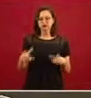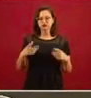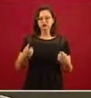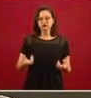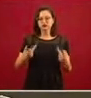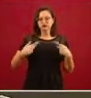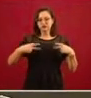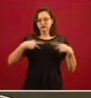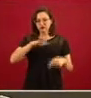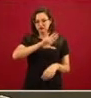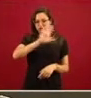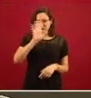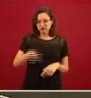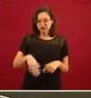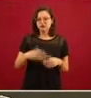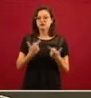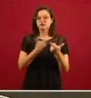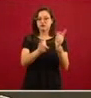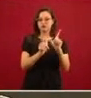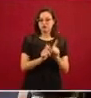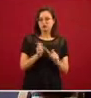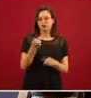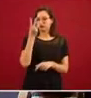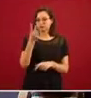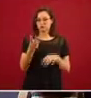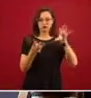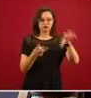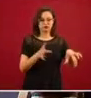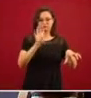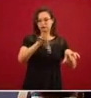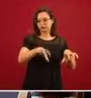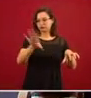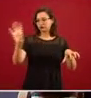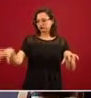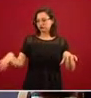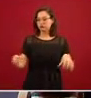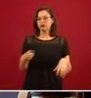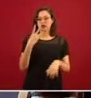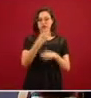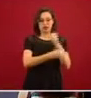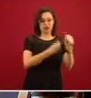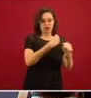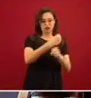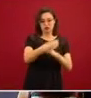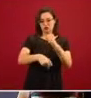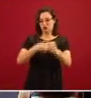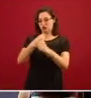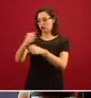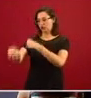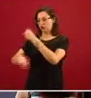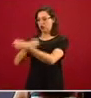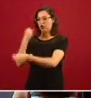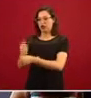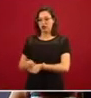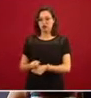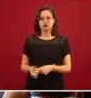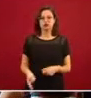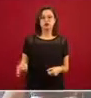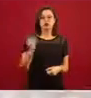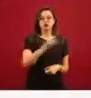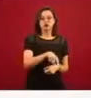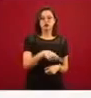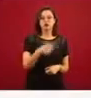and obesity. And here we have the distribution of the fatalities per age group: